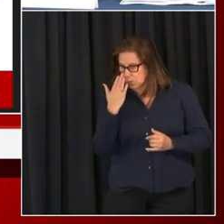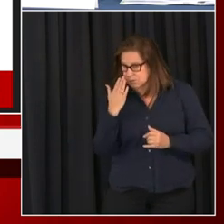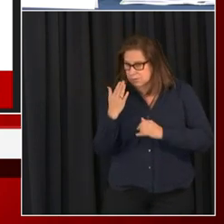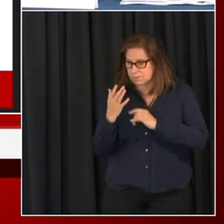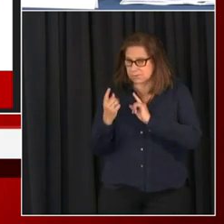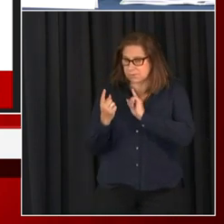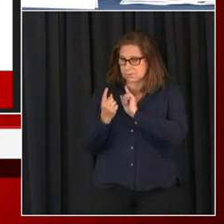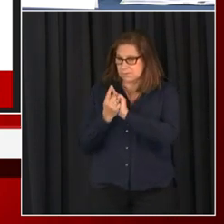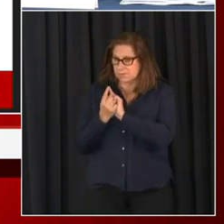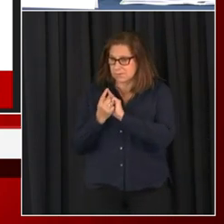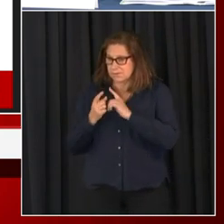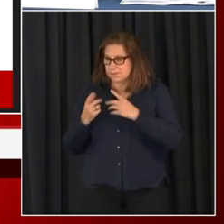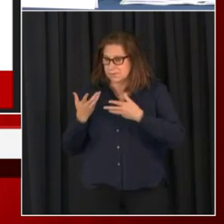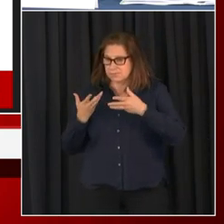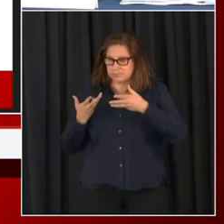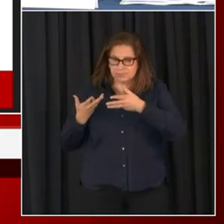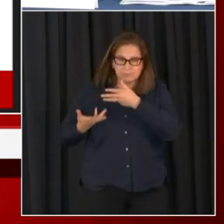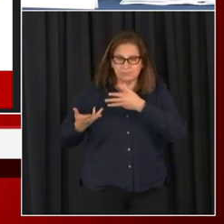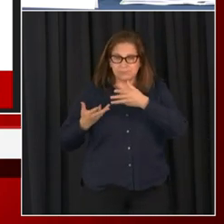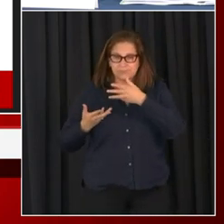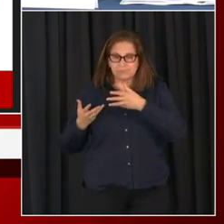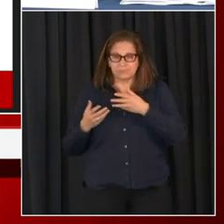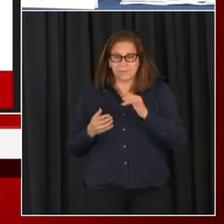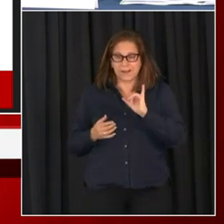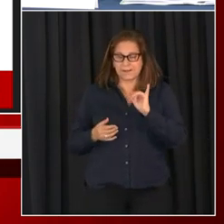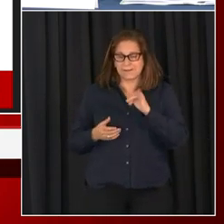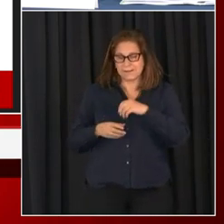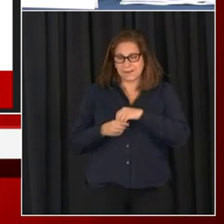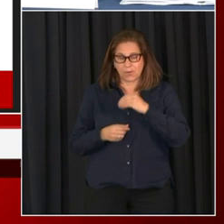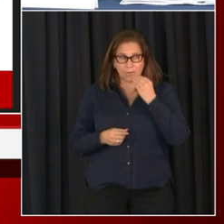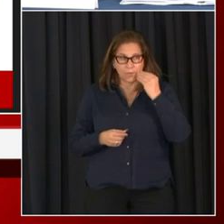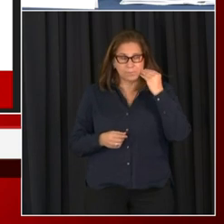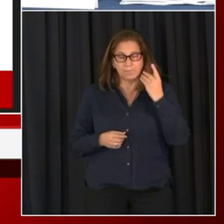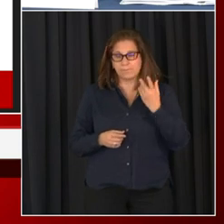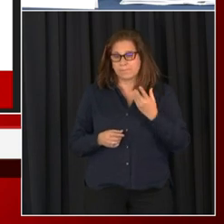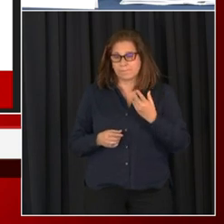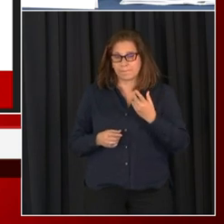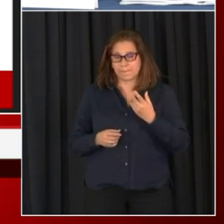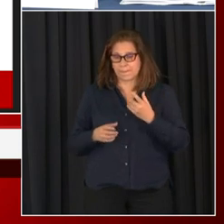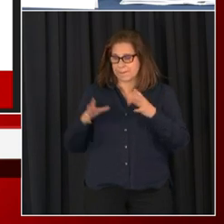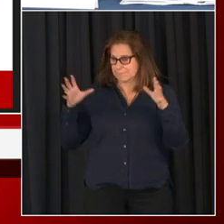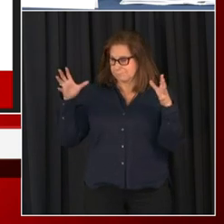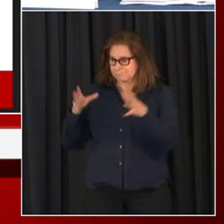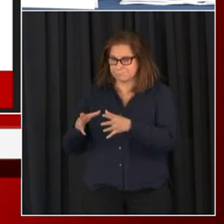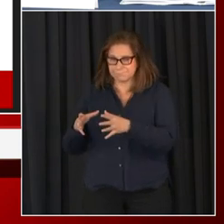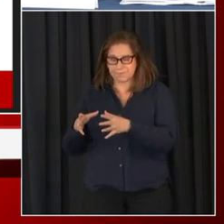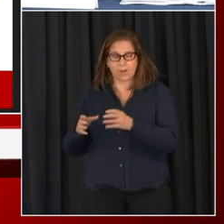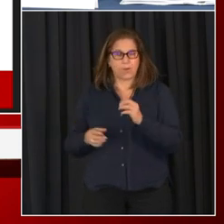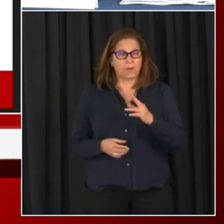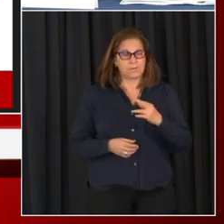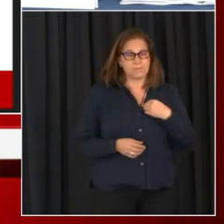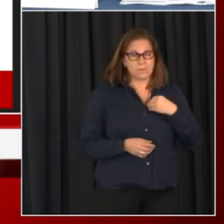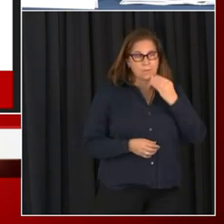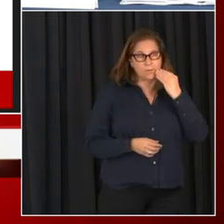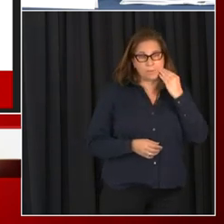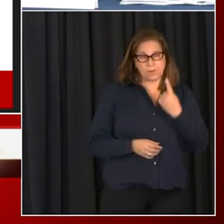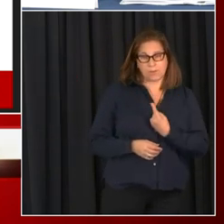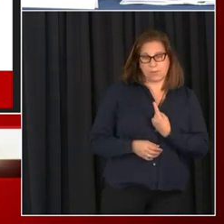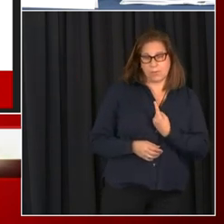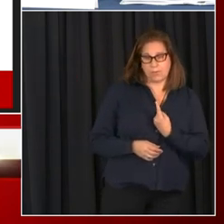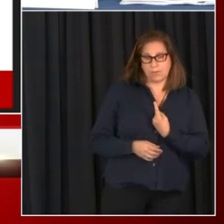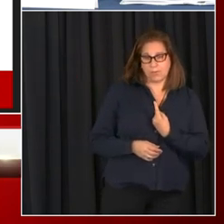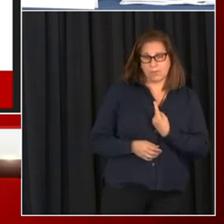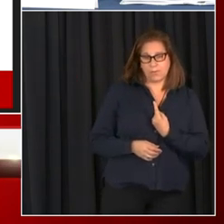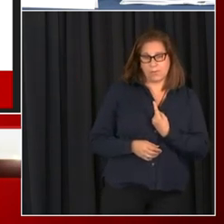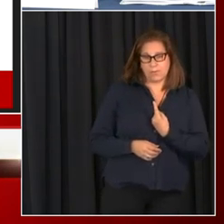activity that they were only in their home all by themselves and isolated and diagnosed with COVID-19. It